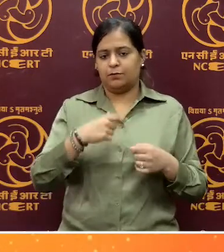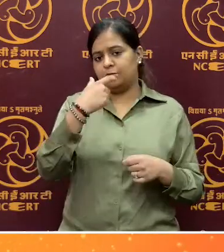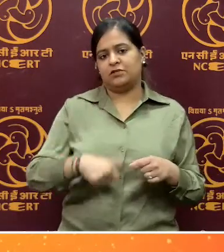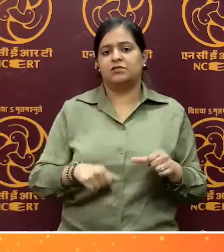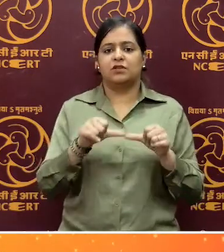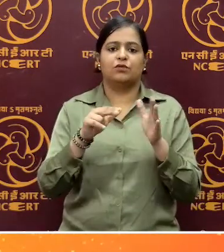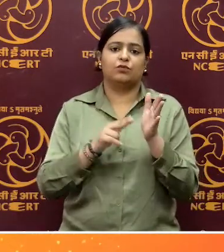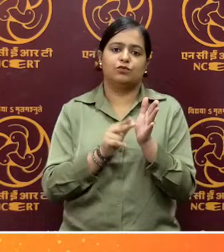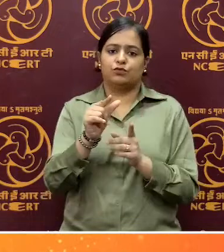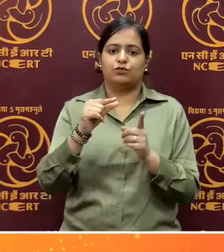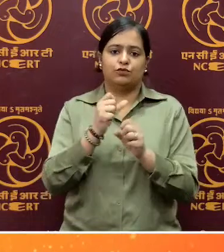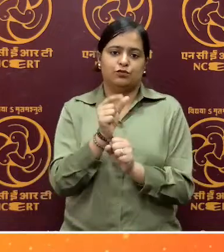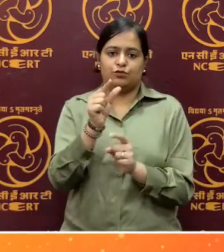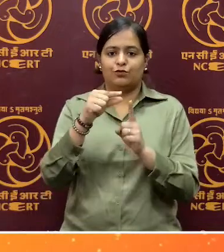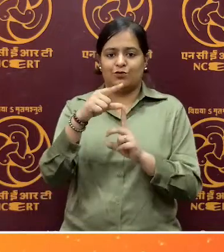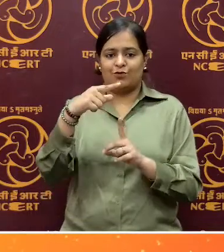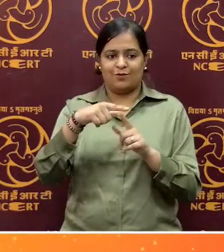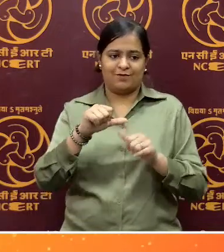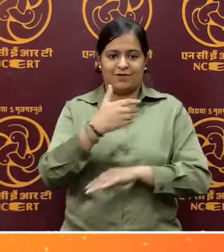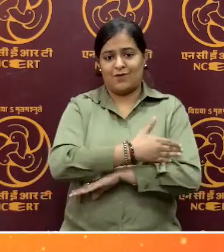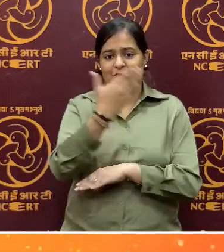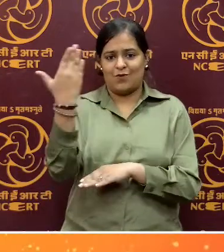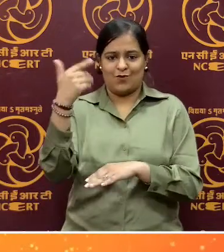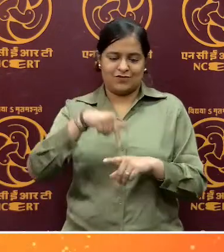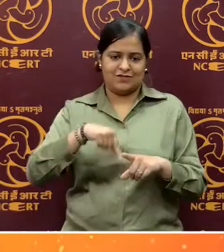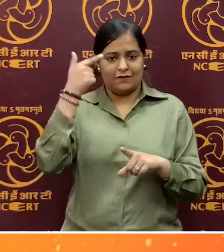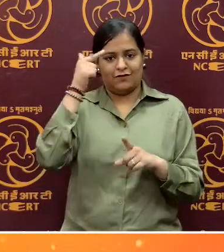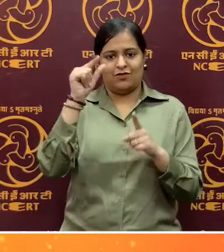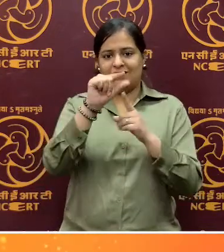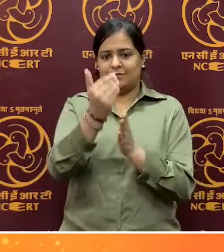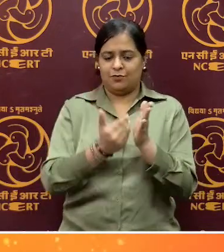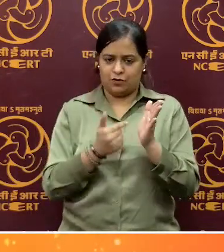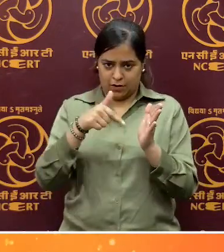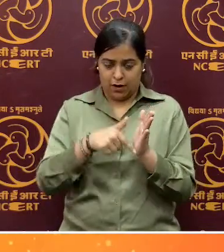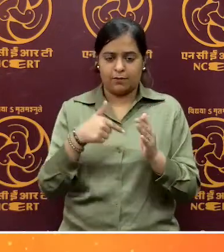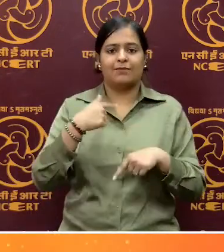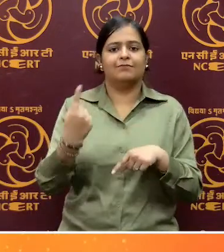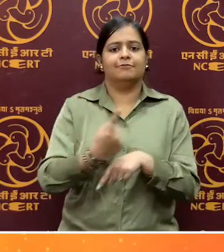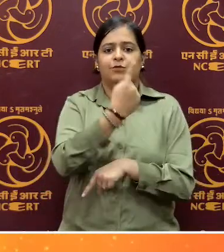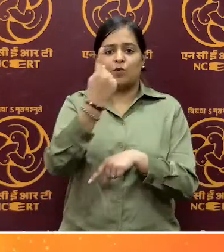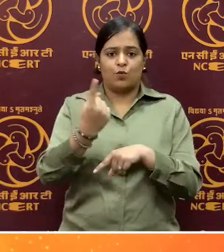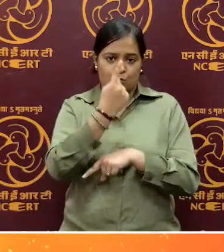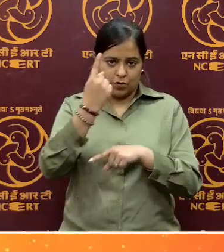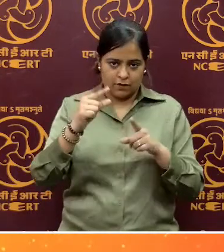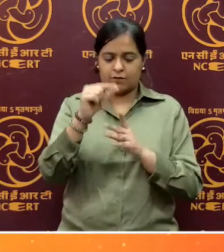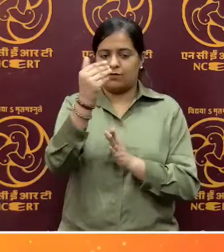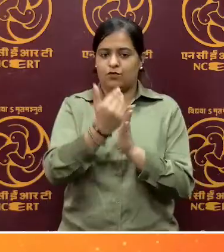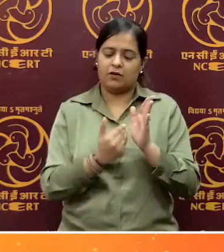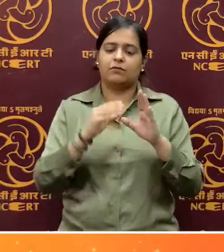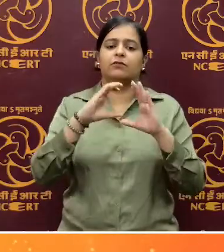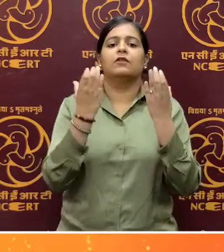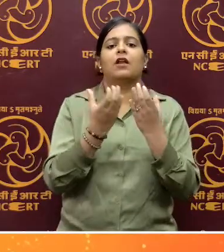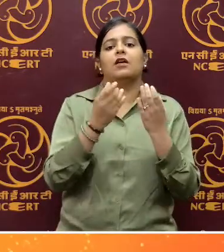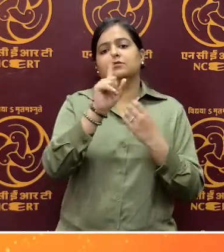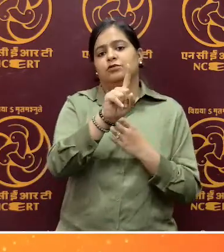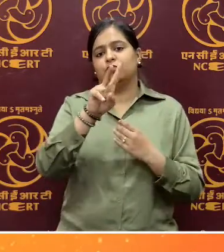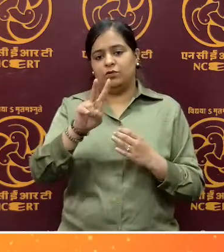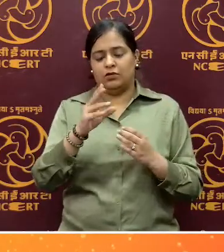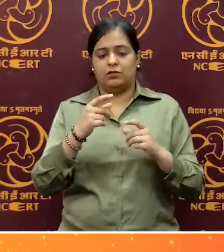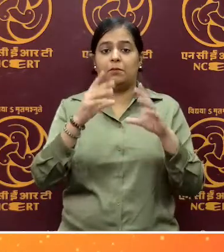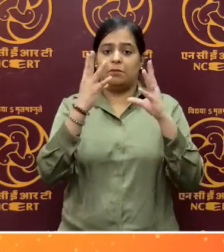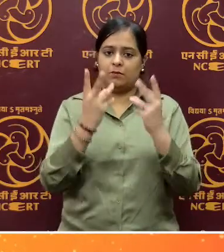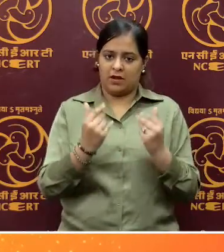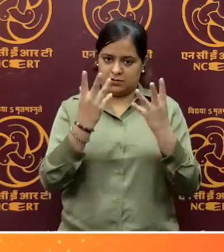your host for this session. Dear viewers, you are connected with us for this 1 hour for class 12 session of mathematics